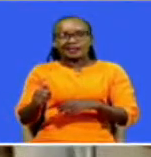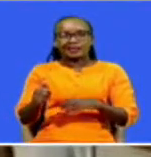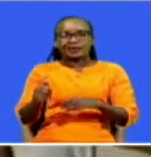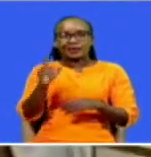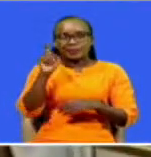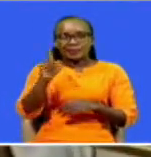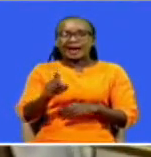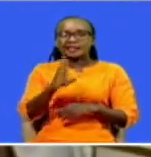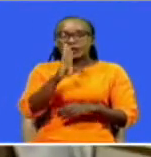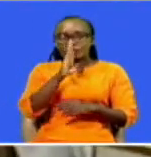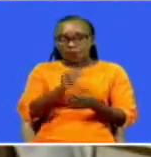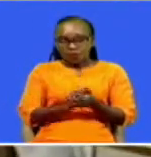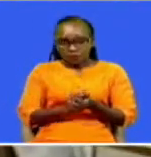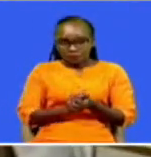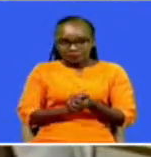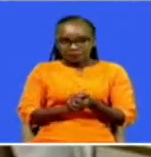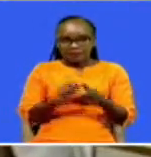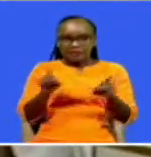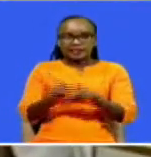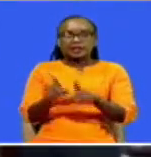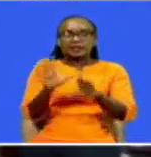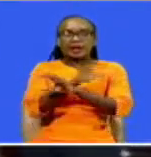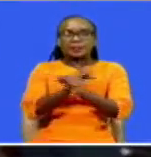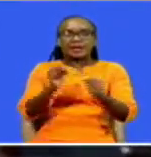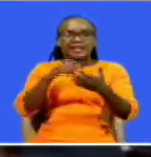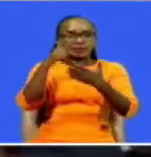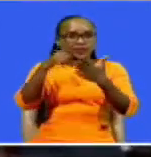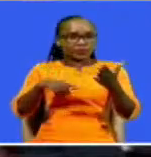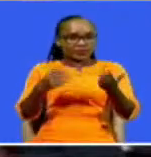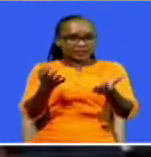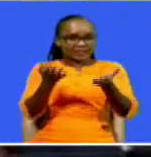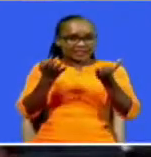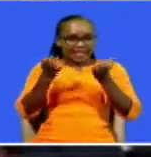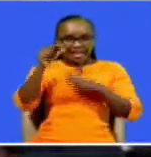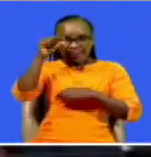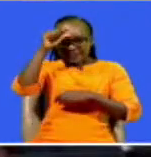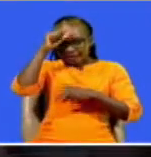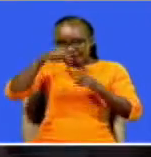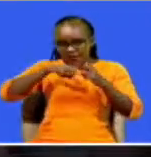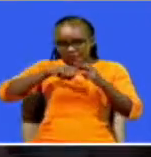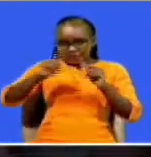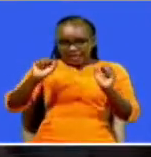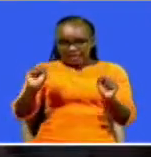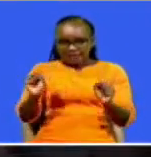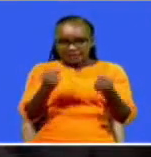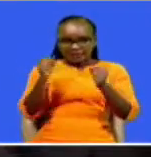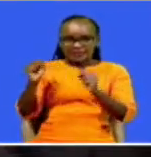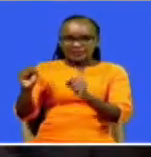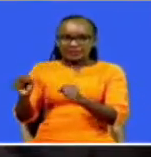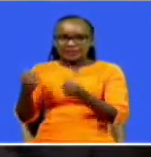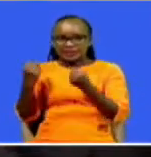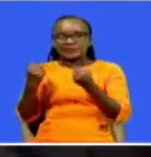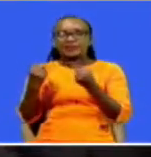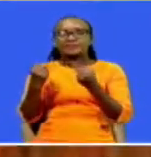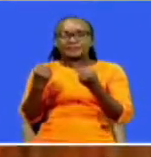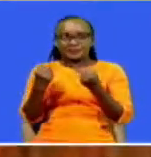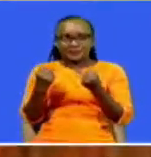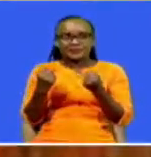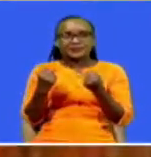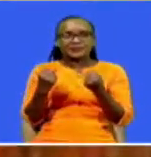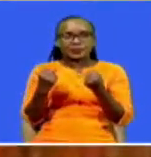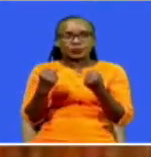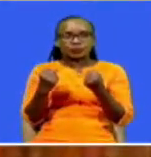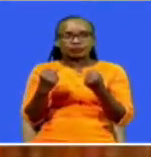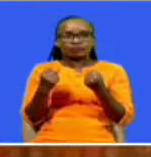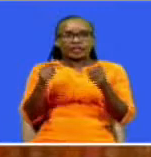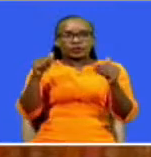borrow. Further, the president stated that there is dire need for the government to start saving in a bid to clear outstanding debts. To